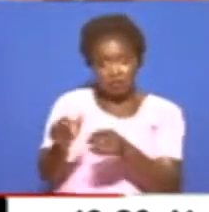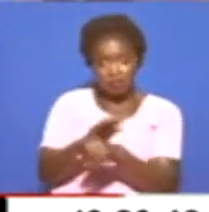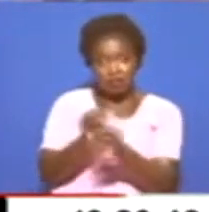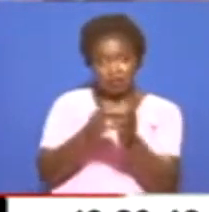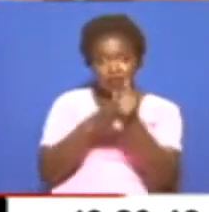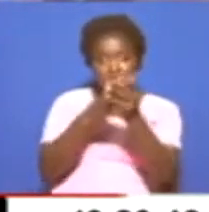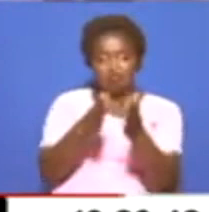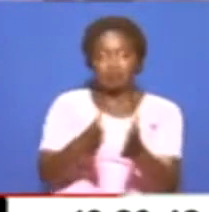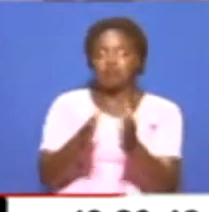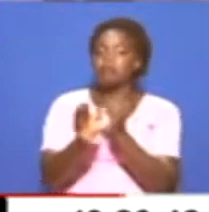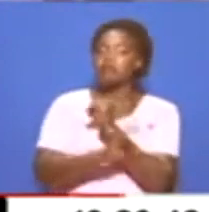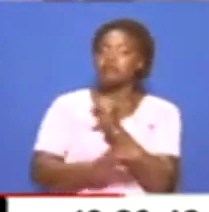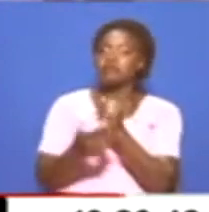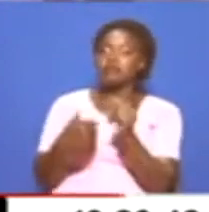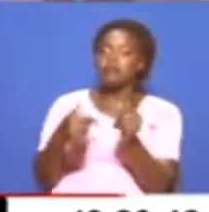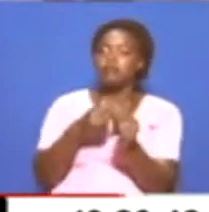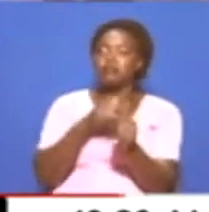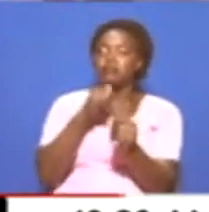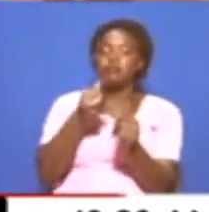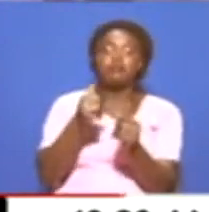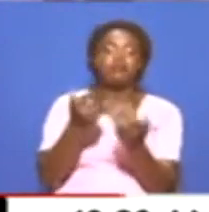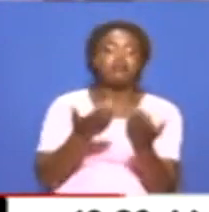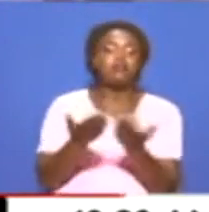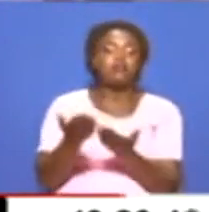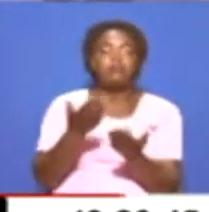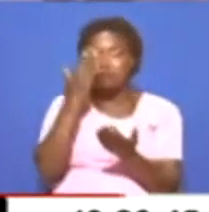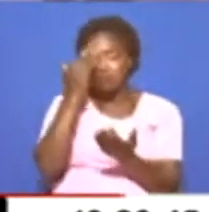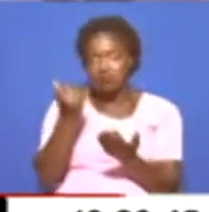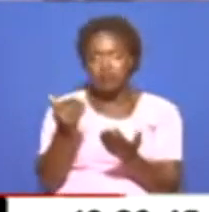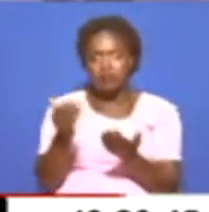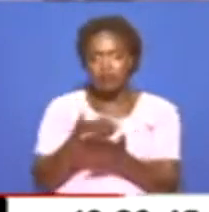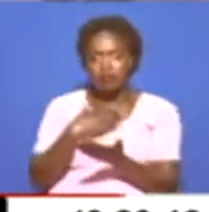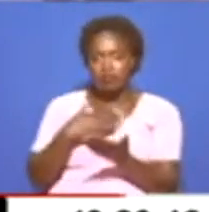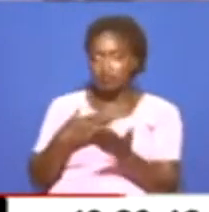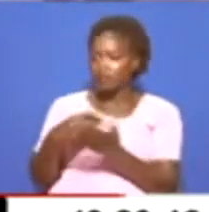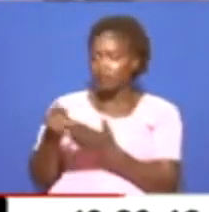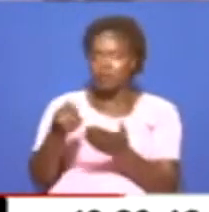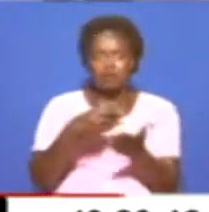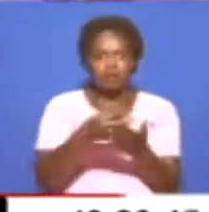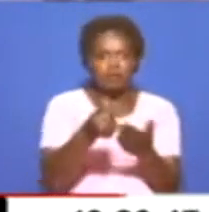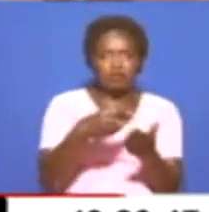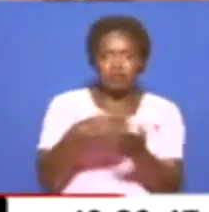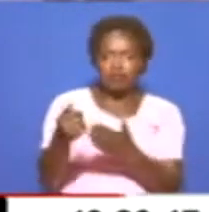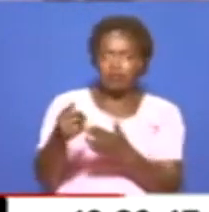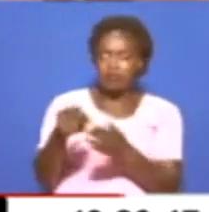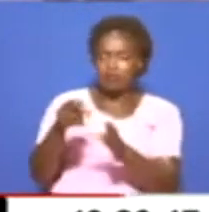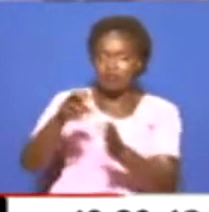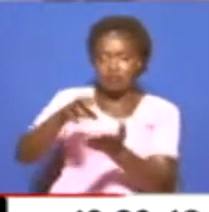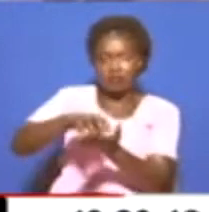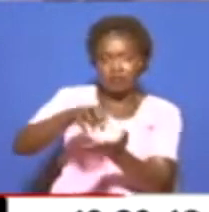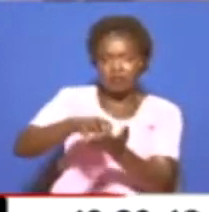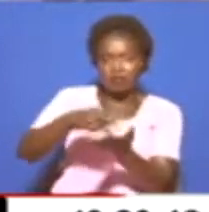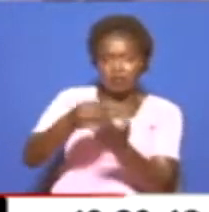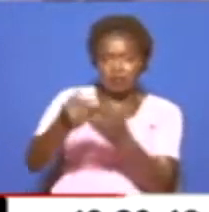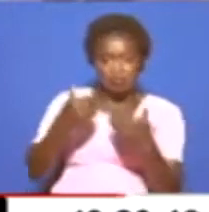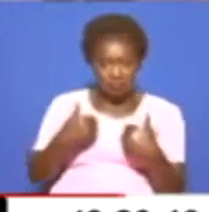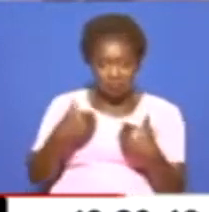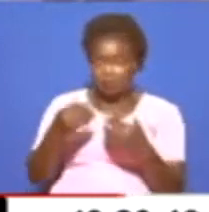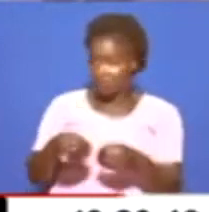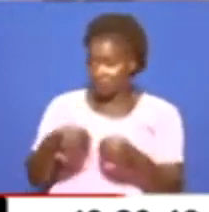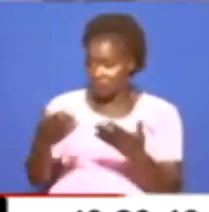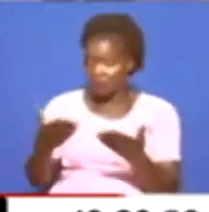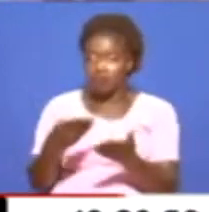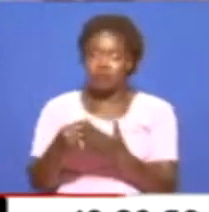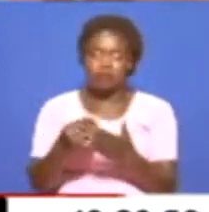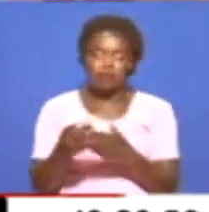who are in our country not to be able to deliver. Because it is a case of somebody buying out a seat. They have their money, they give it to the people,